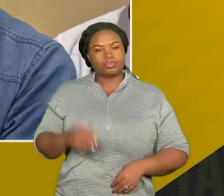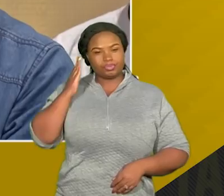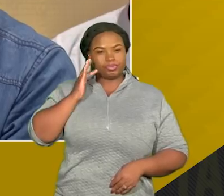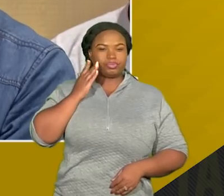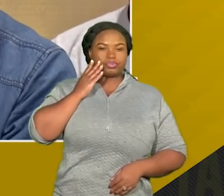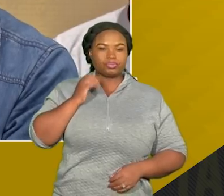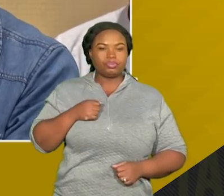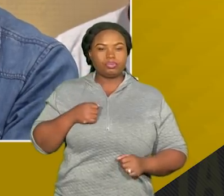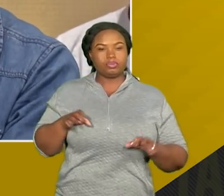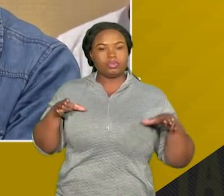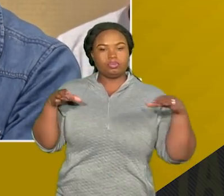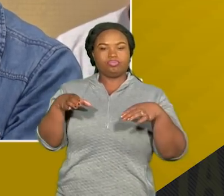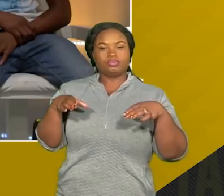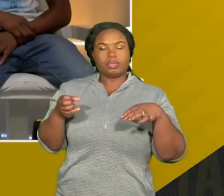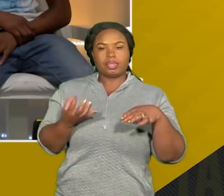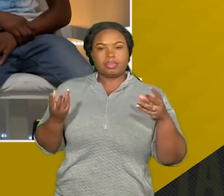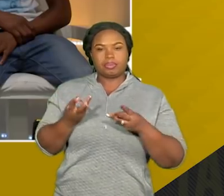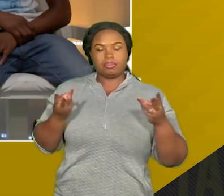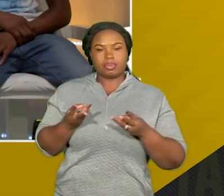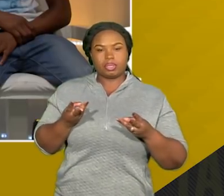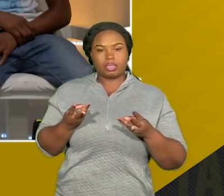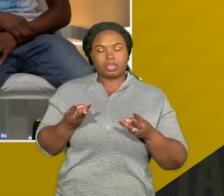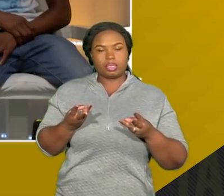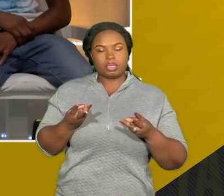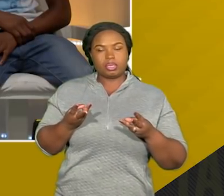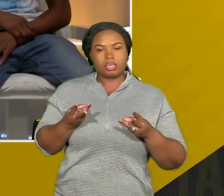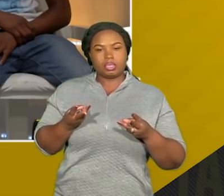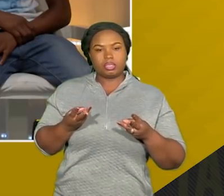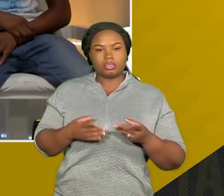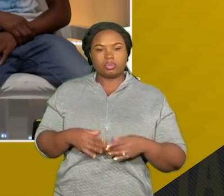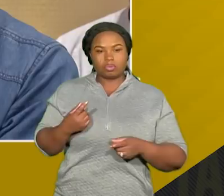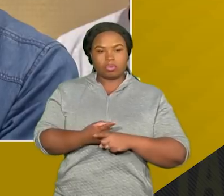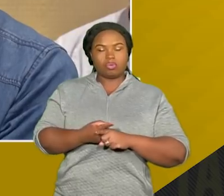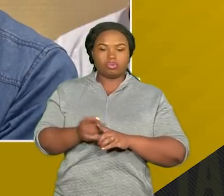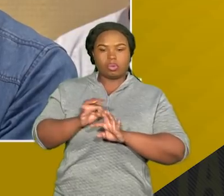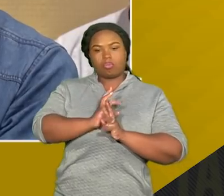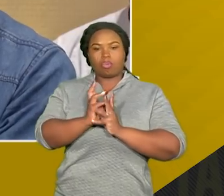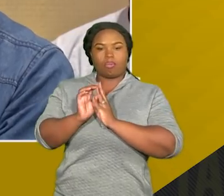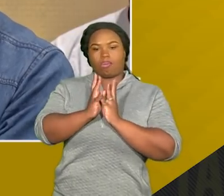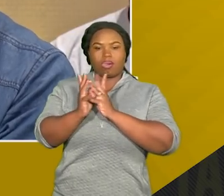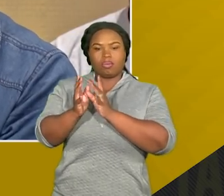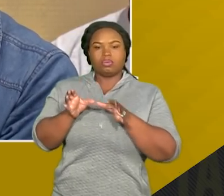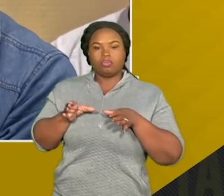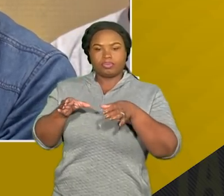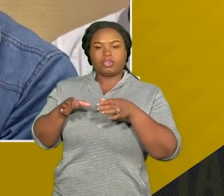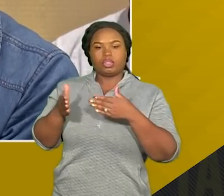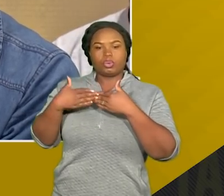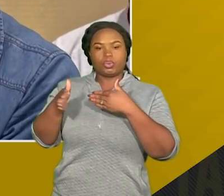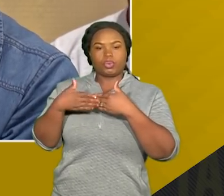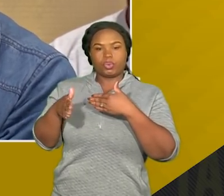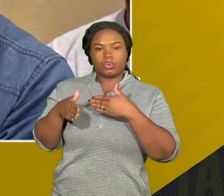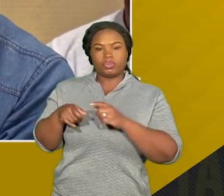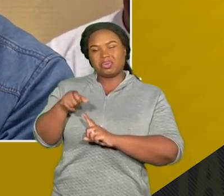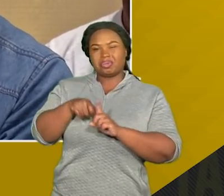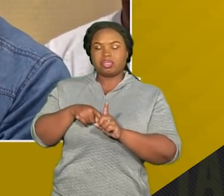walk out as like a lot of group of people, it's actually like congested. So we were congested at the door. So he